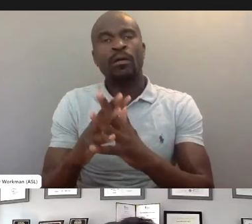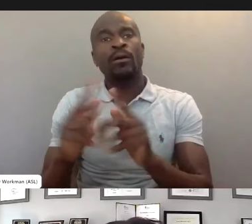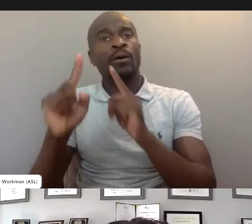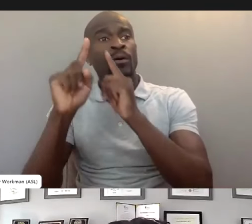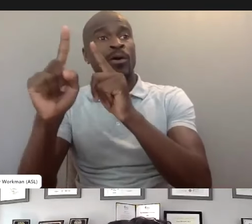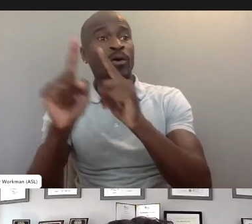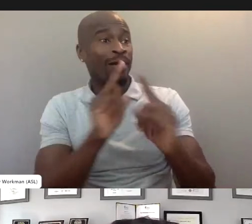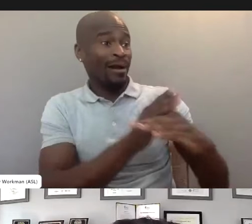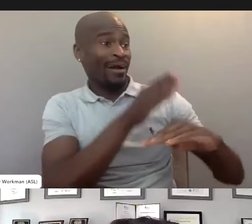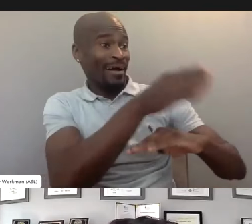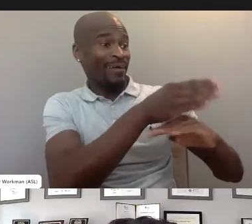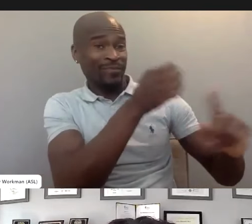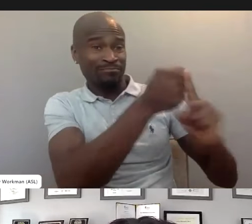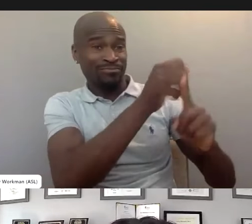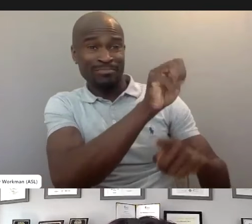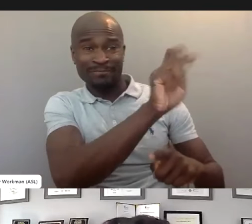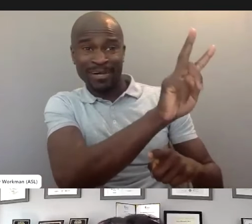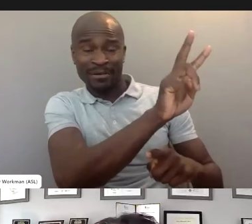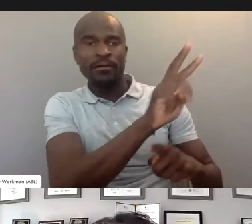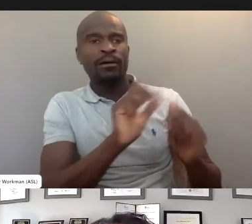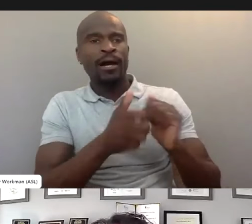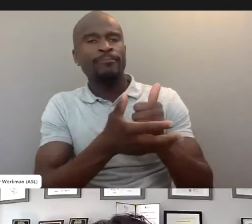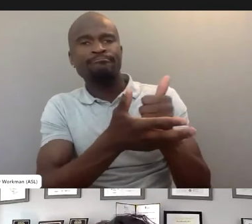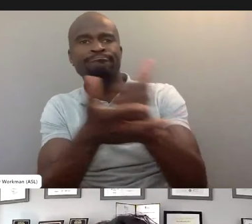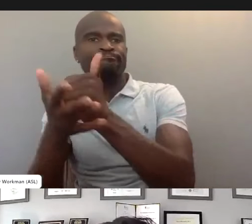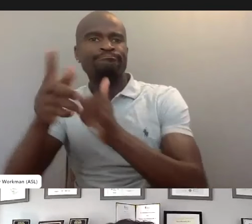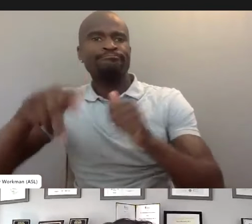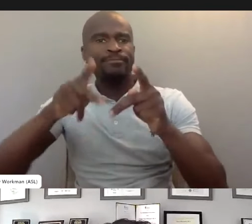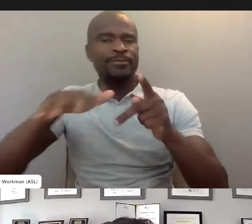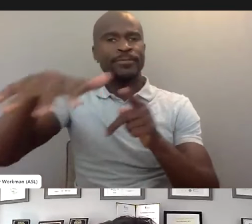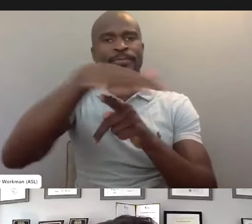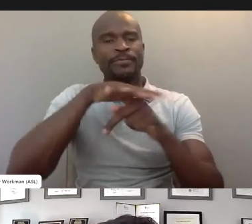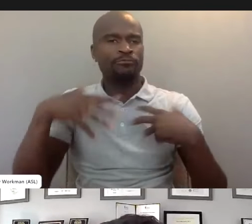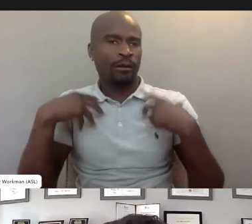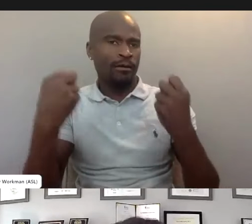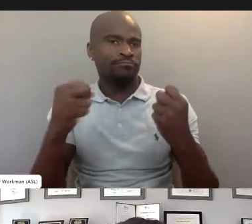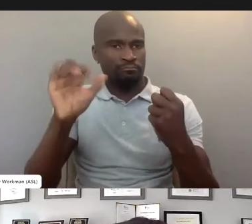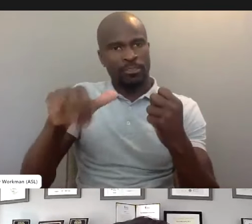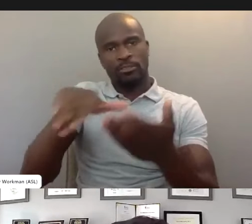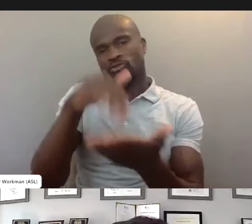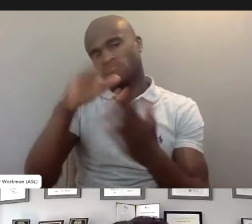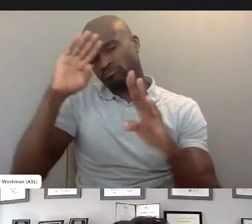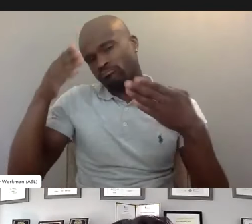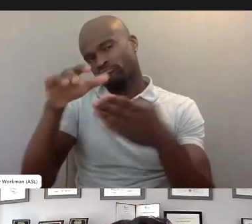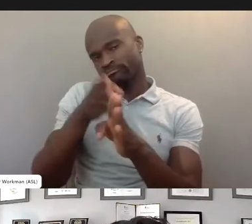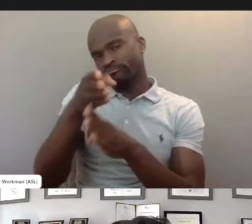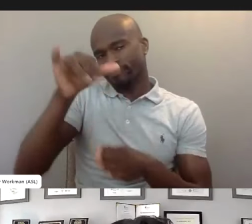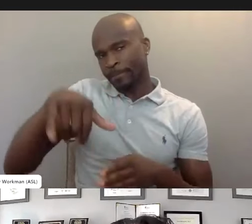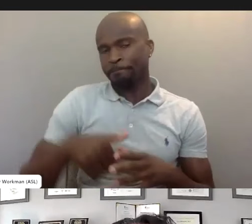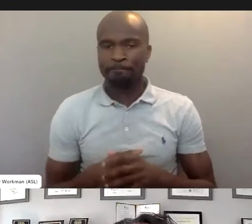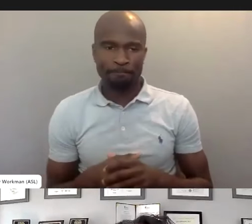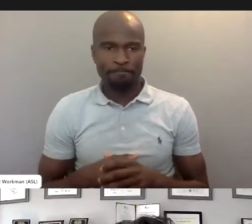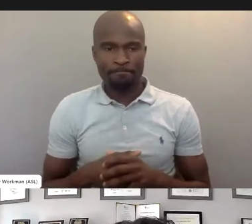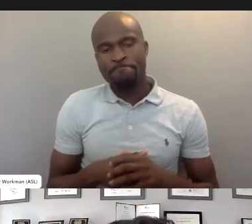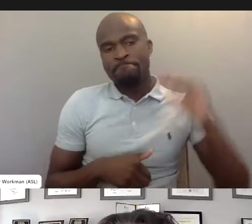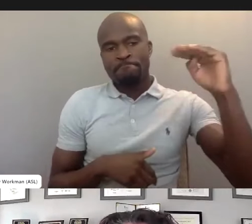mass violence. So I'm going to talk a little bit about mental behavioral health interventions that could occur in each of